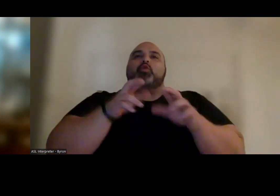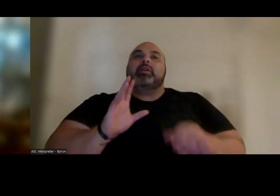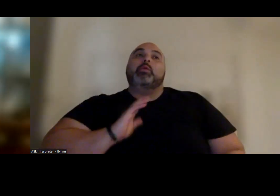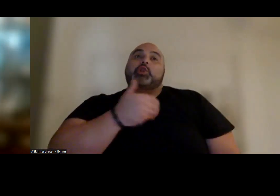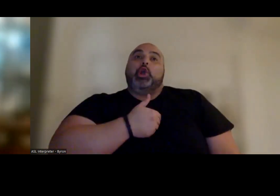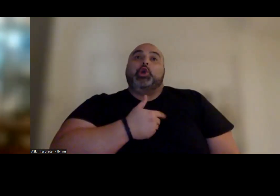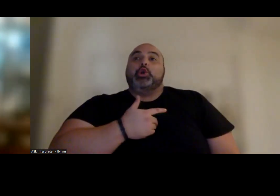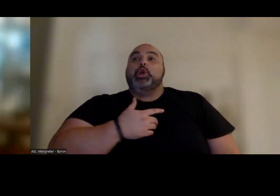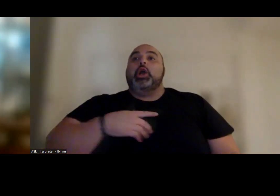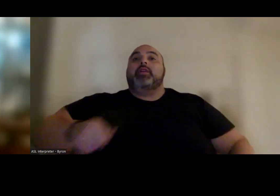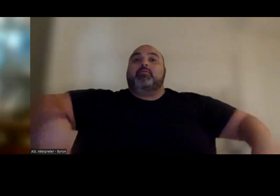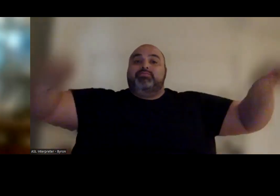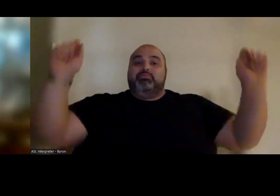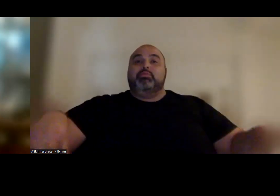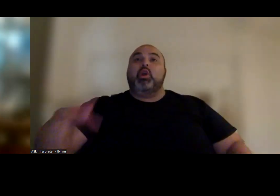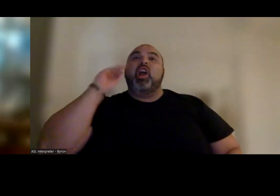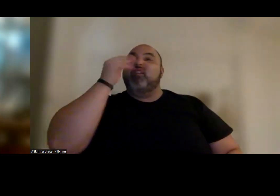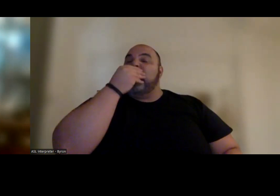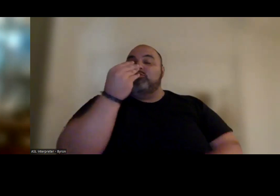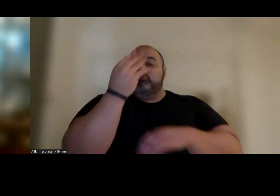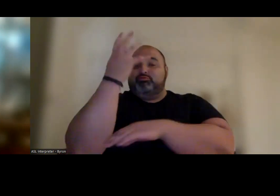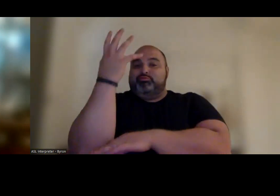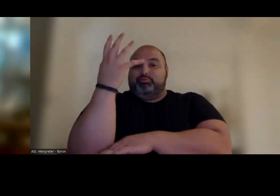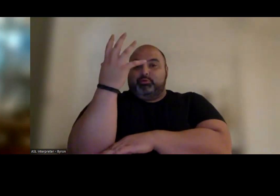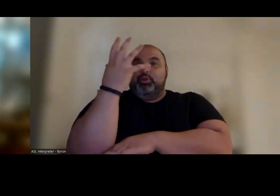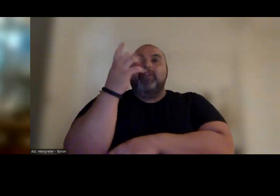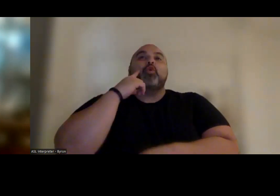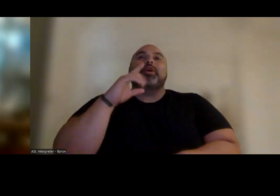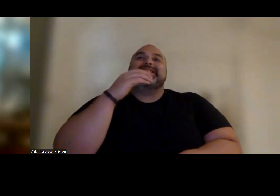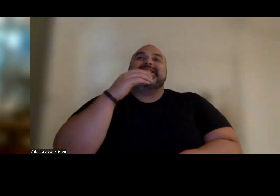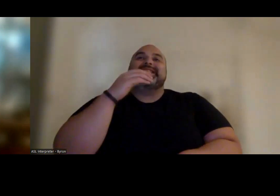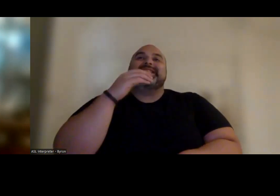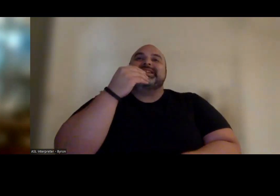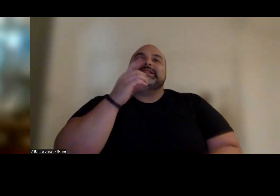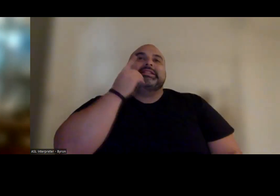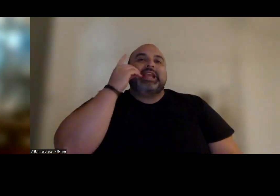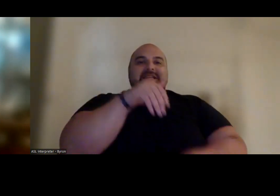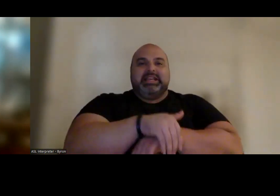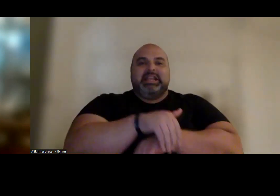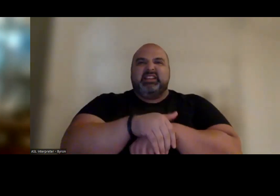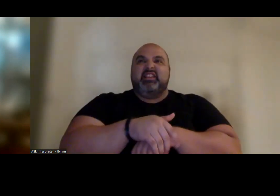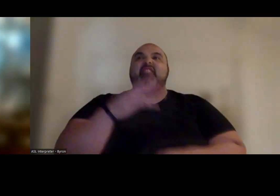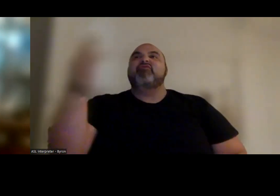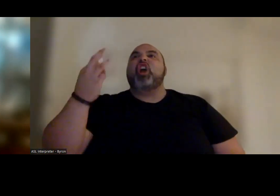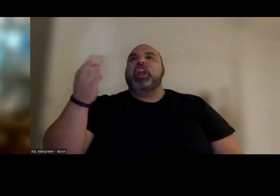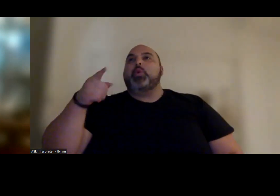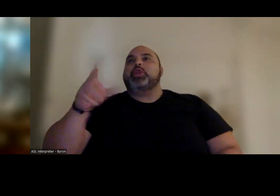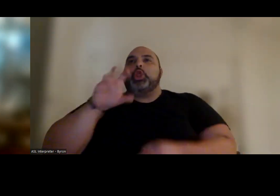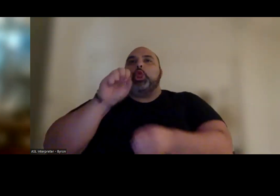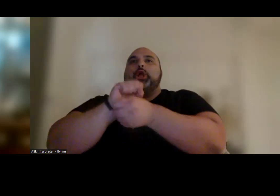put a tablecloth and flowers on it so that we could have our date night. Well, the day of lockdown was a Friday. And I ordered